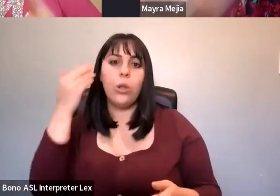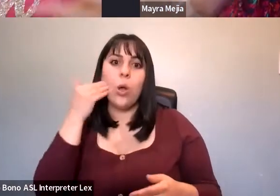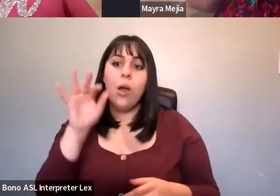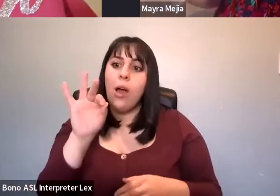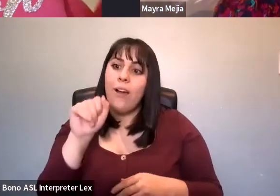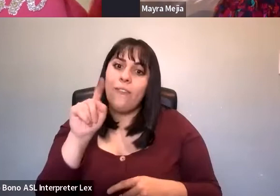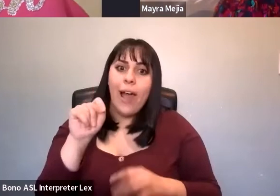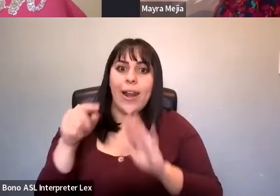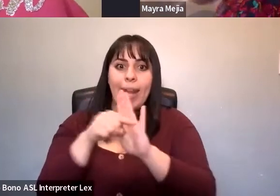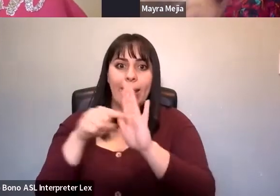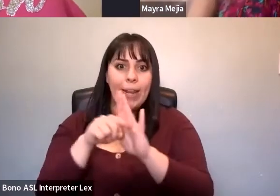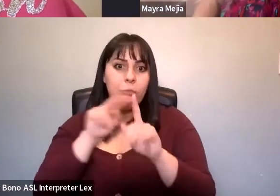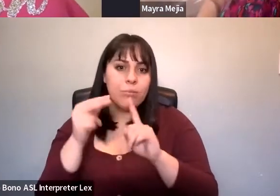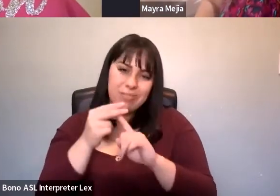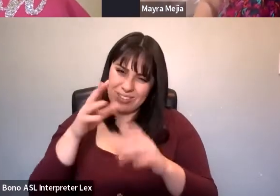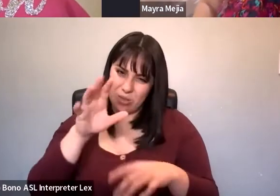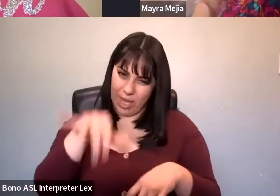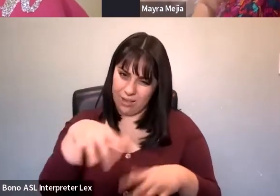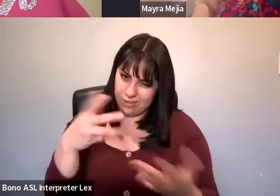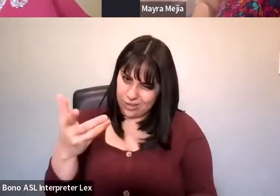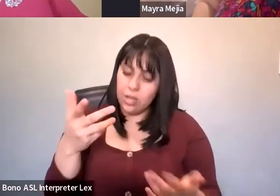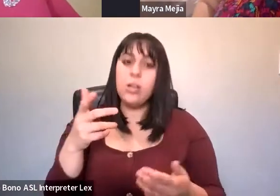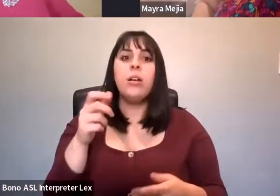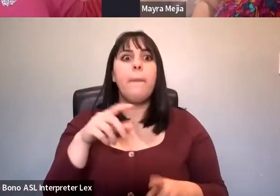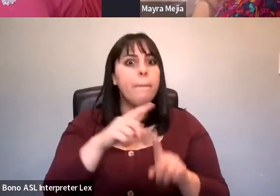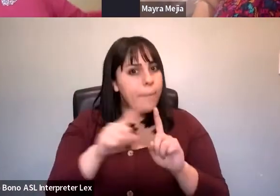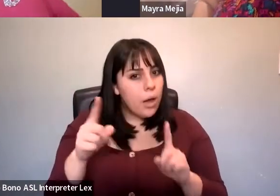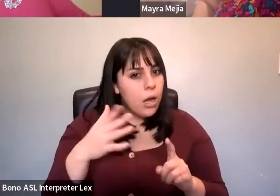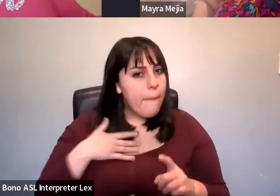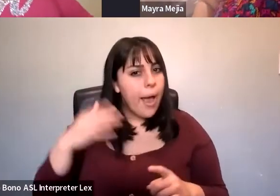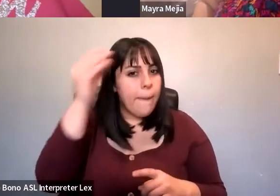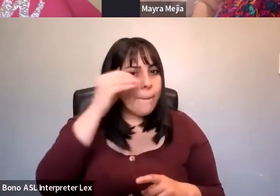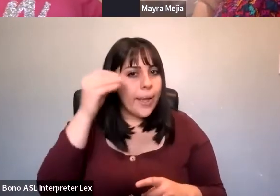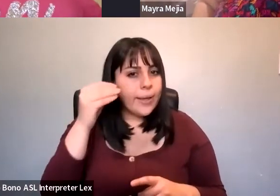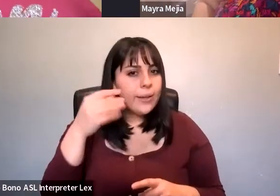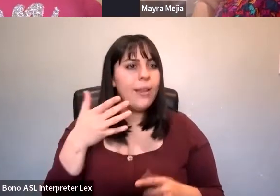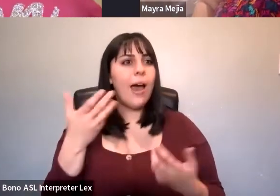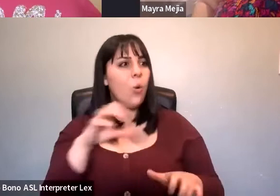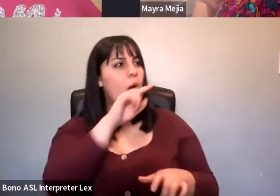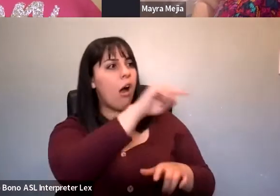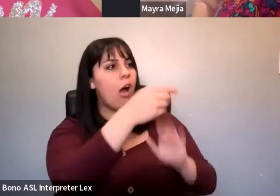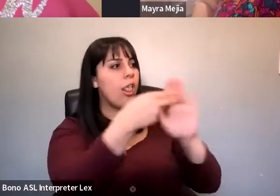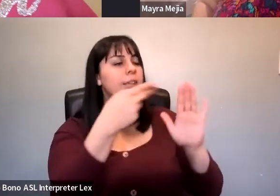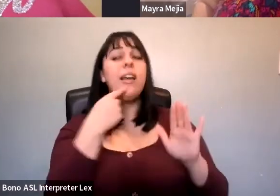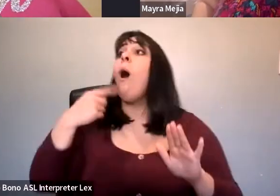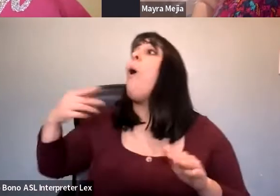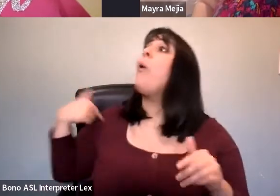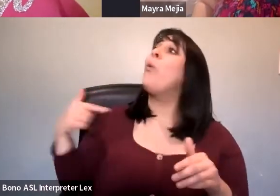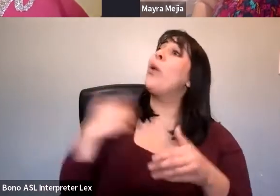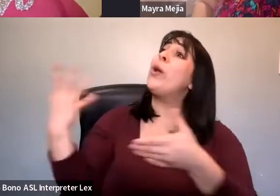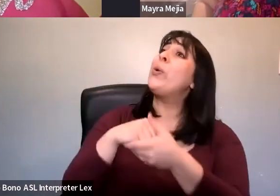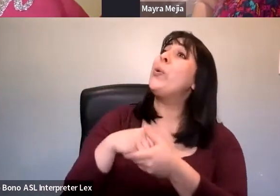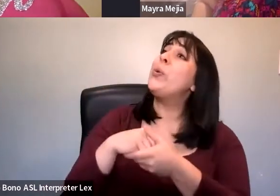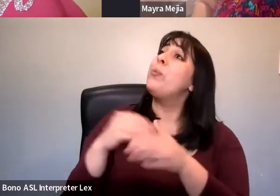But my thing is, don't dip your toe in and just say, oh, this brand is size inclusive and it's wonderful. But then you